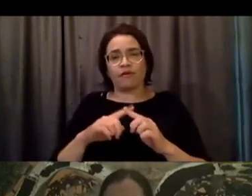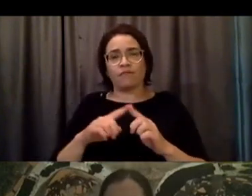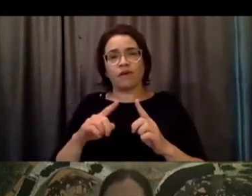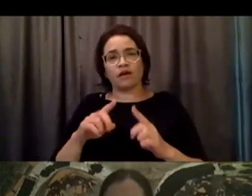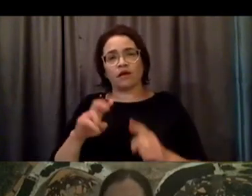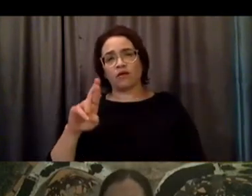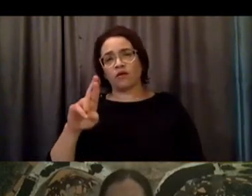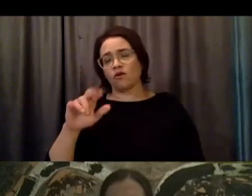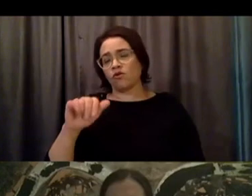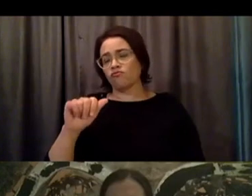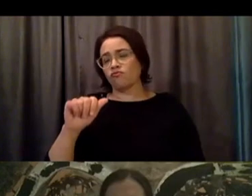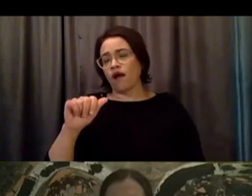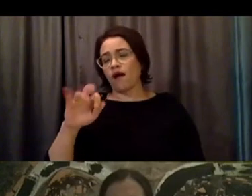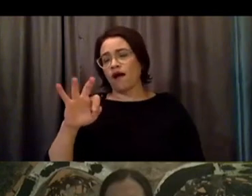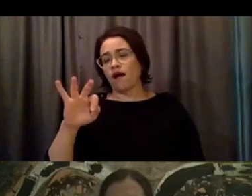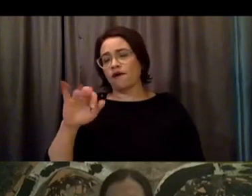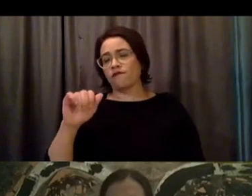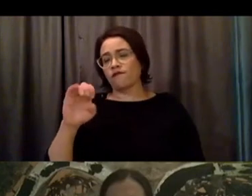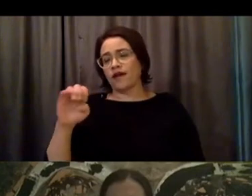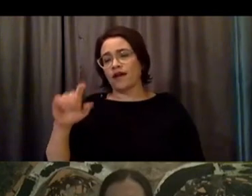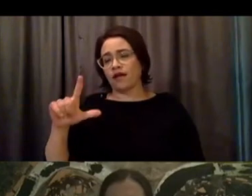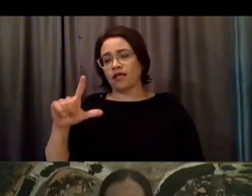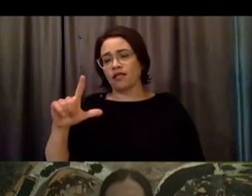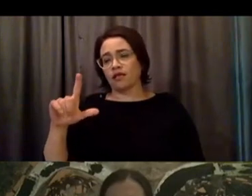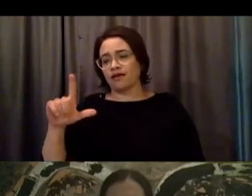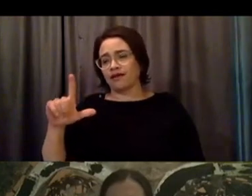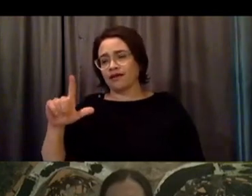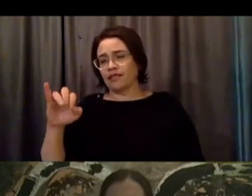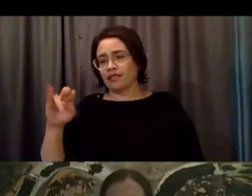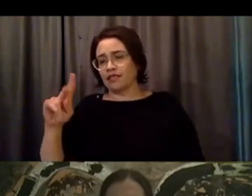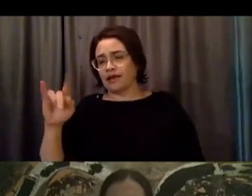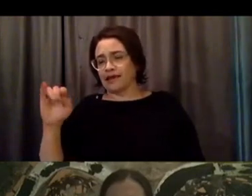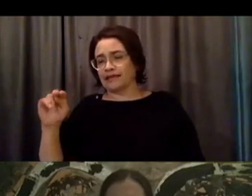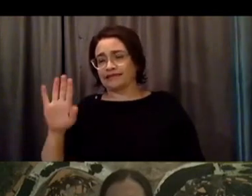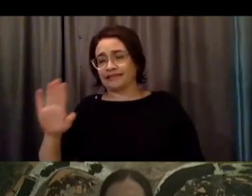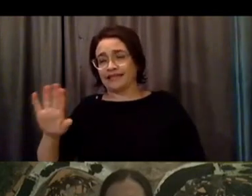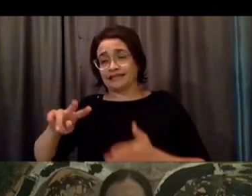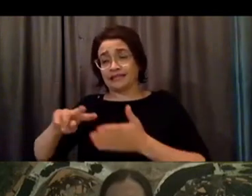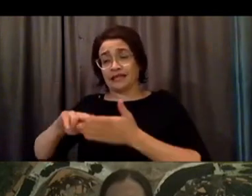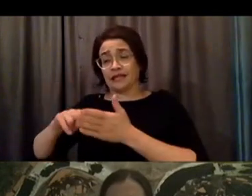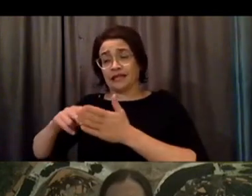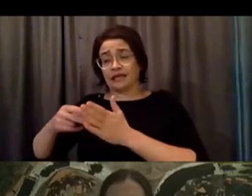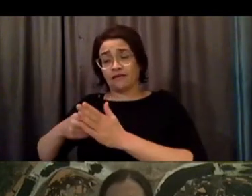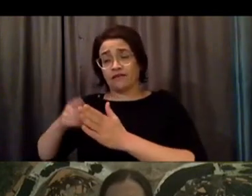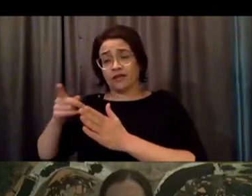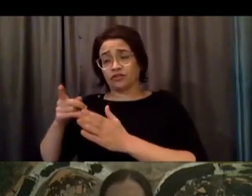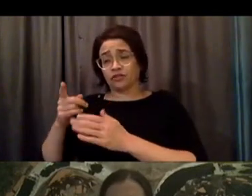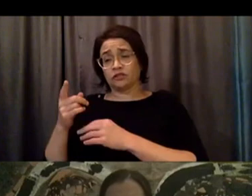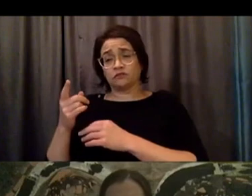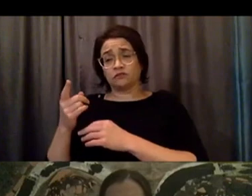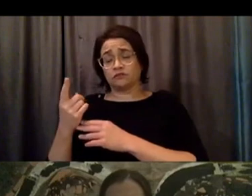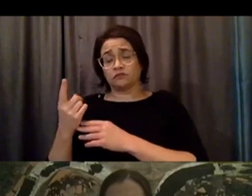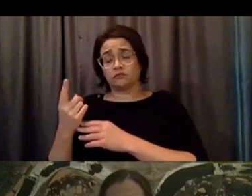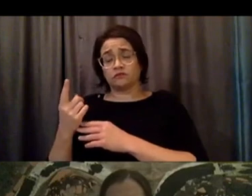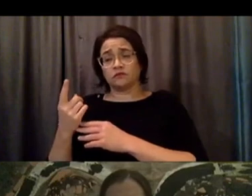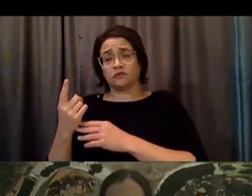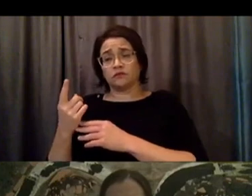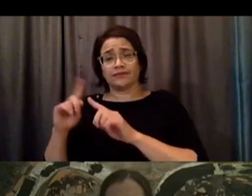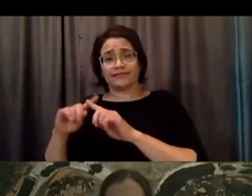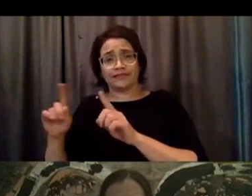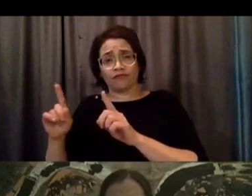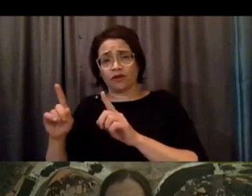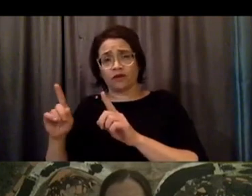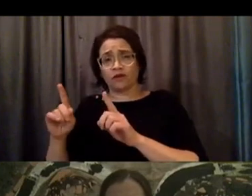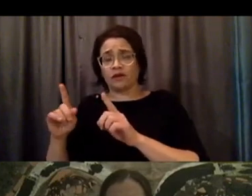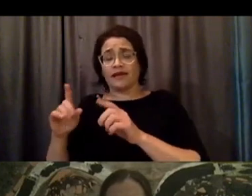Lemkin's general definition of genocide was of one nature, and then there was a struggle within the UN to